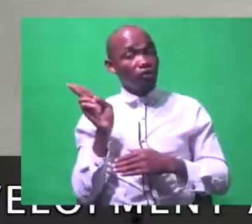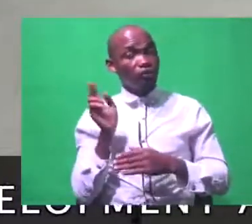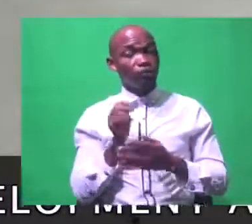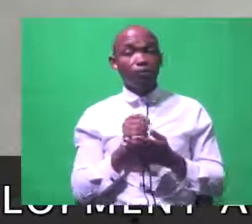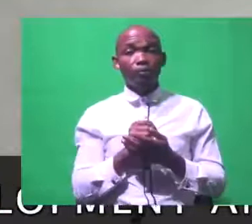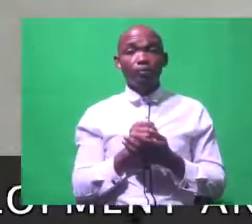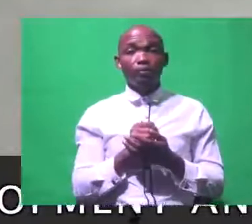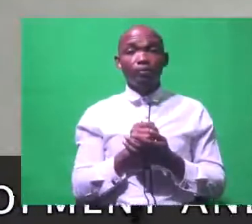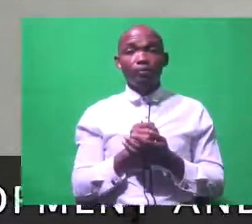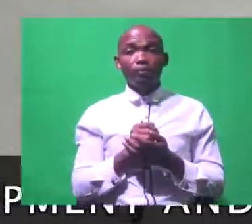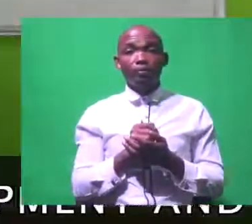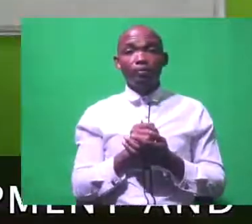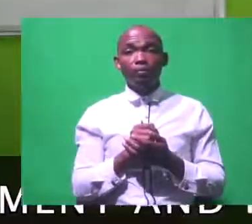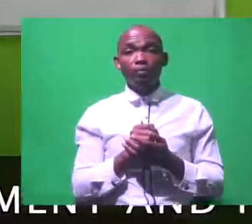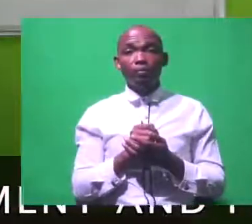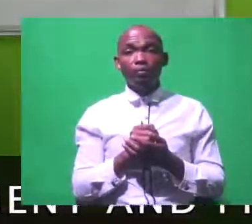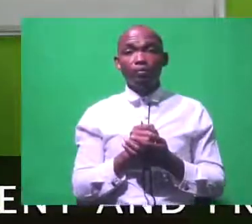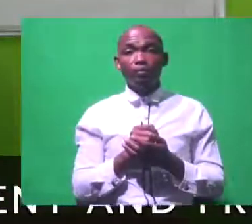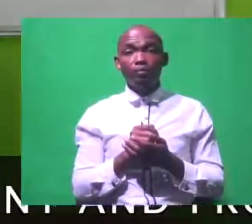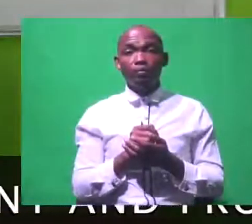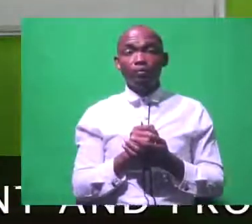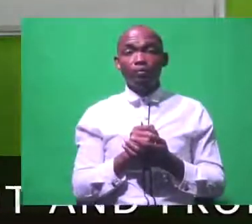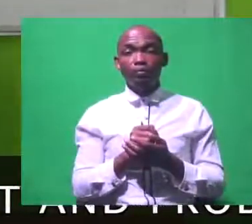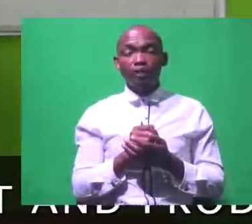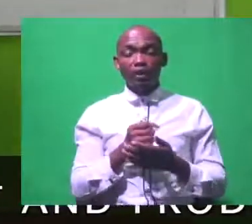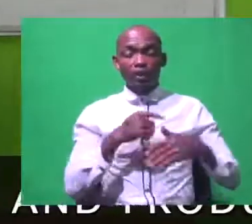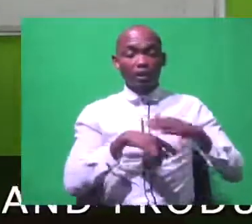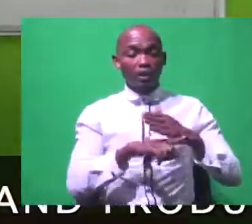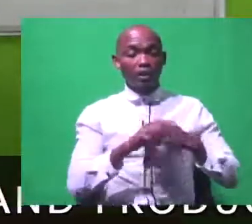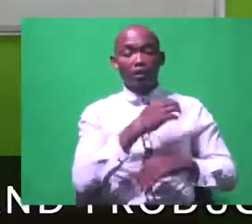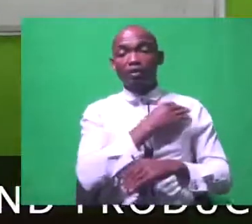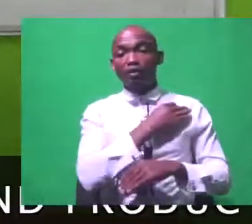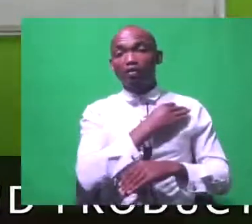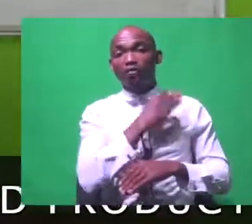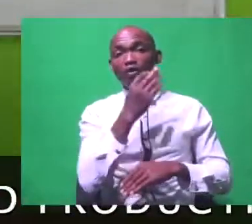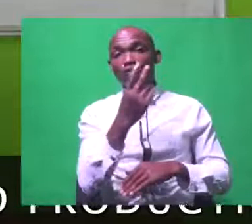The second topic of history in Form 2.